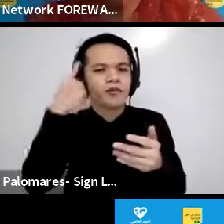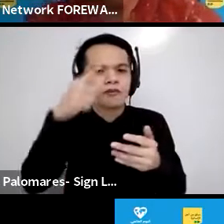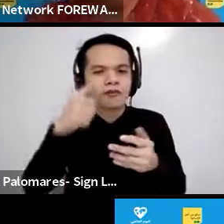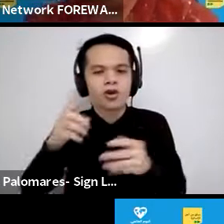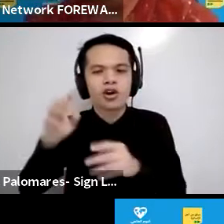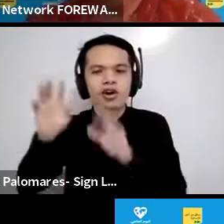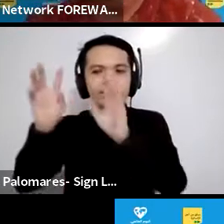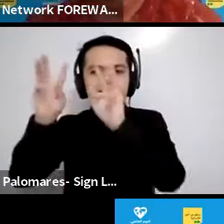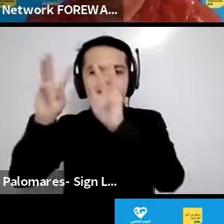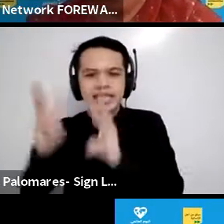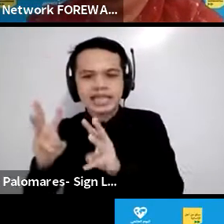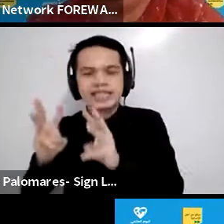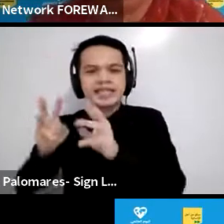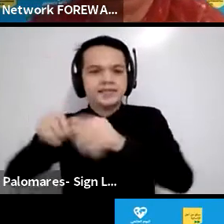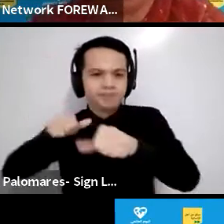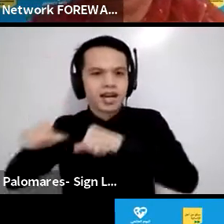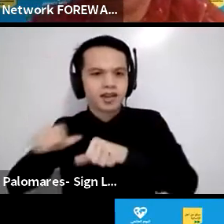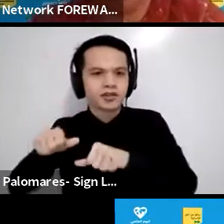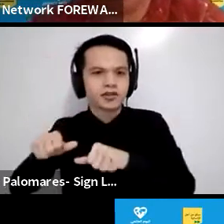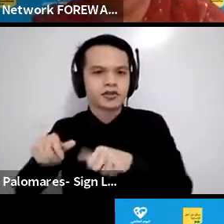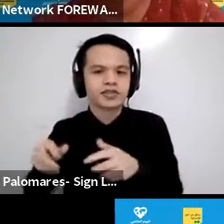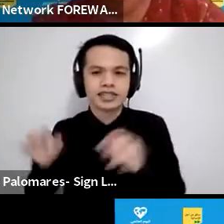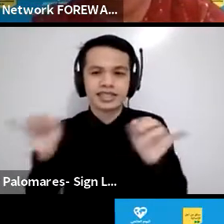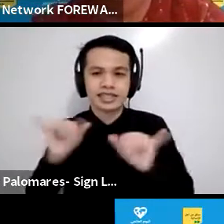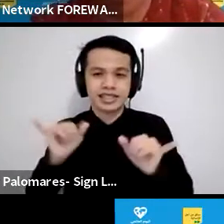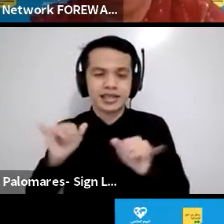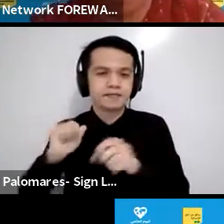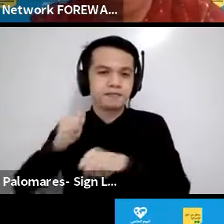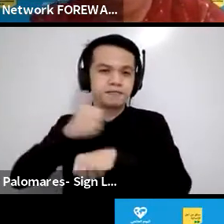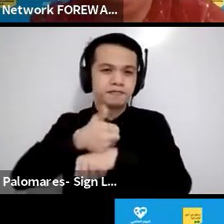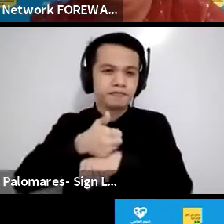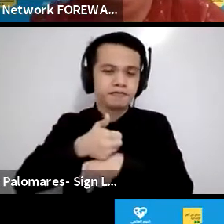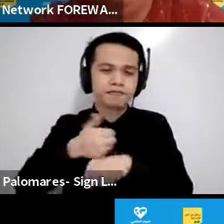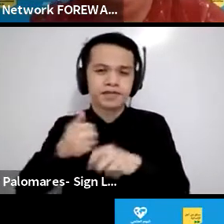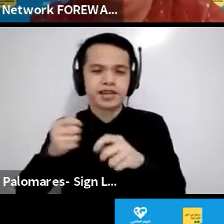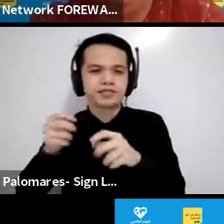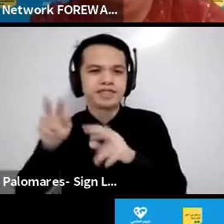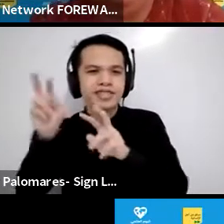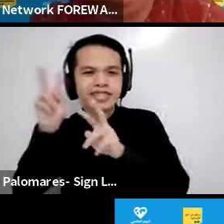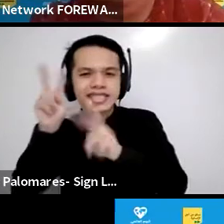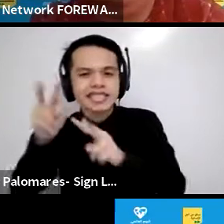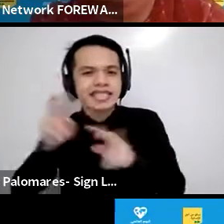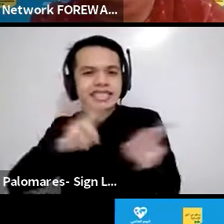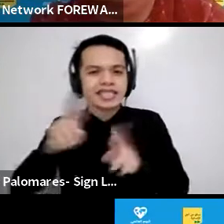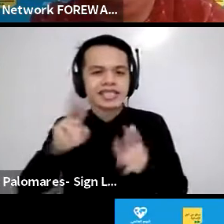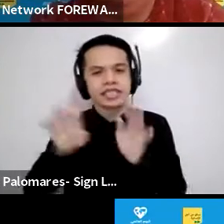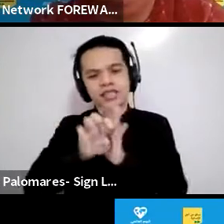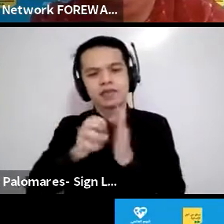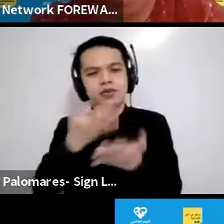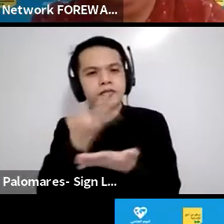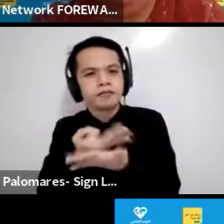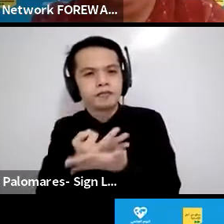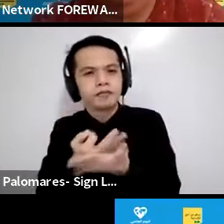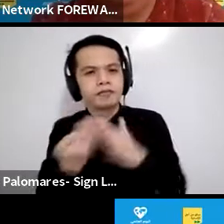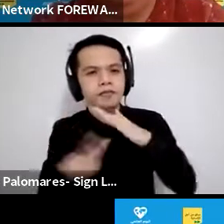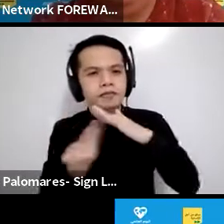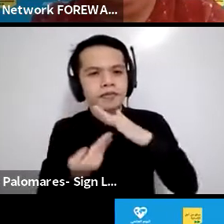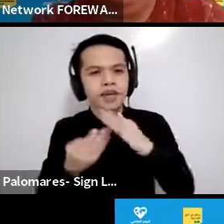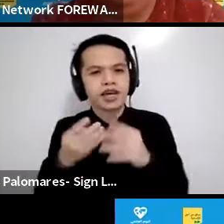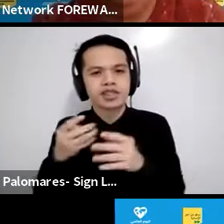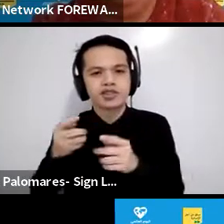climate actions, you know, and of course integrating anticipatory action, you know, like cash-based, you know,